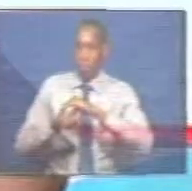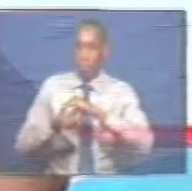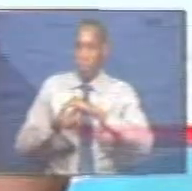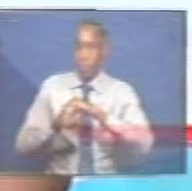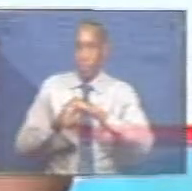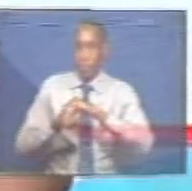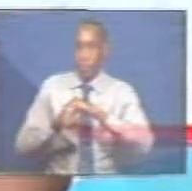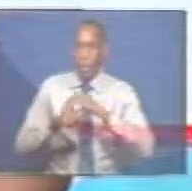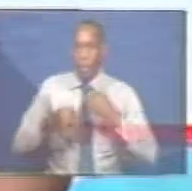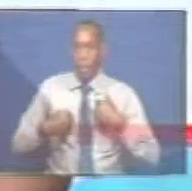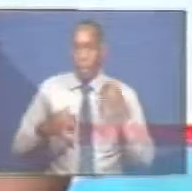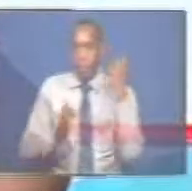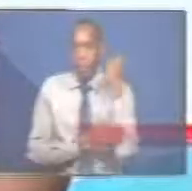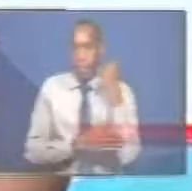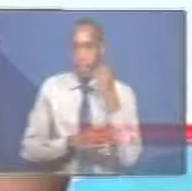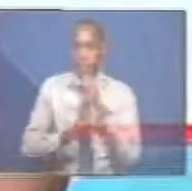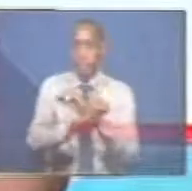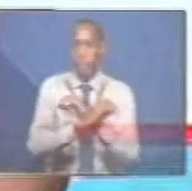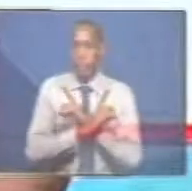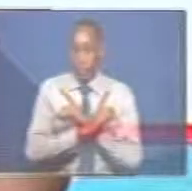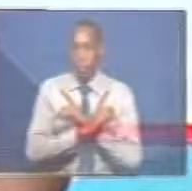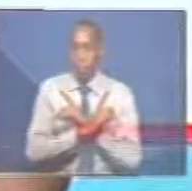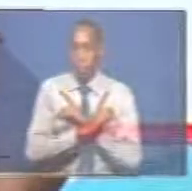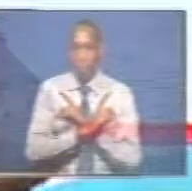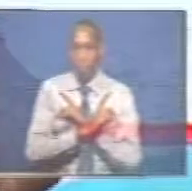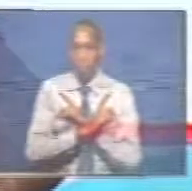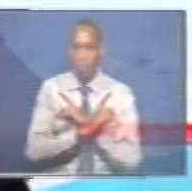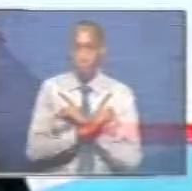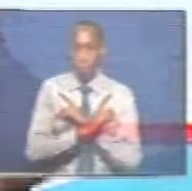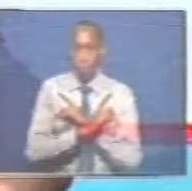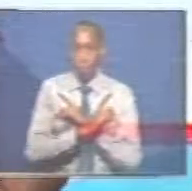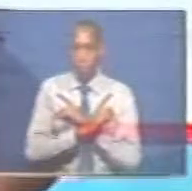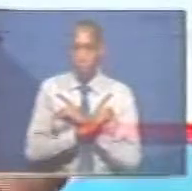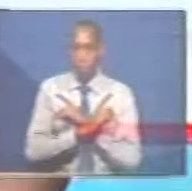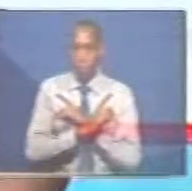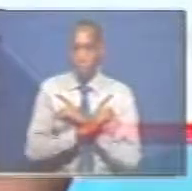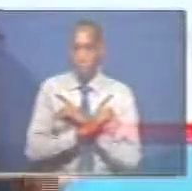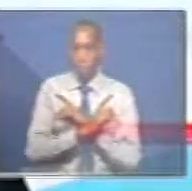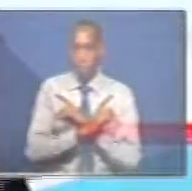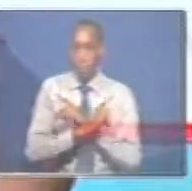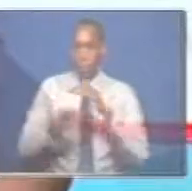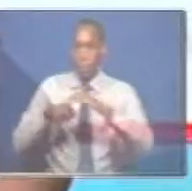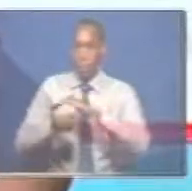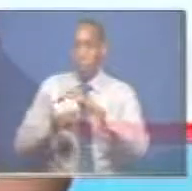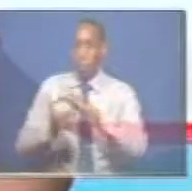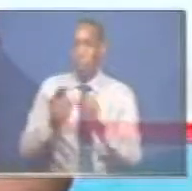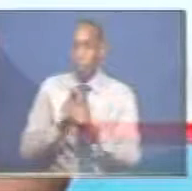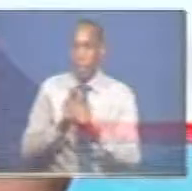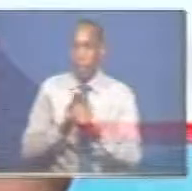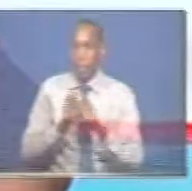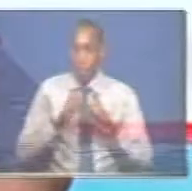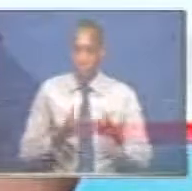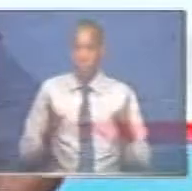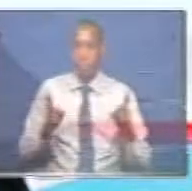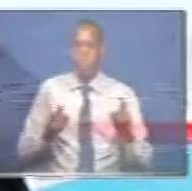very porous defense, I have to advise that. Mm-hmm. And so I see a very high scoring goal, mm-hmm. very attacking. But at the end of the day,